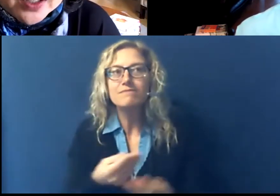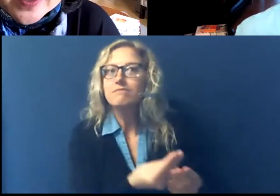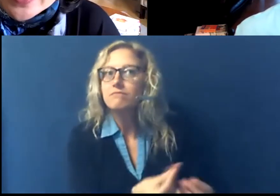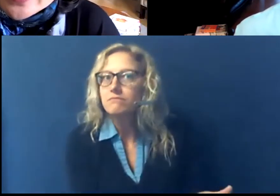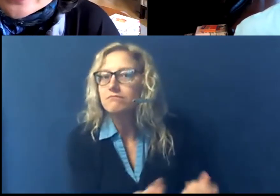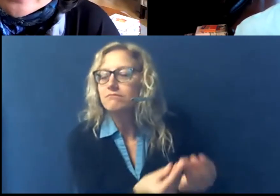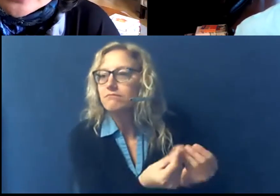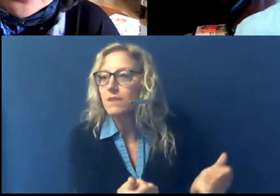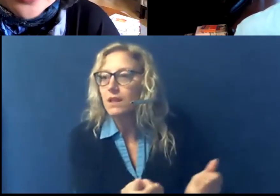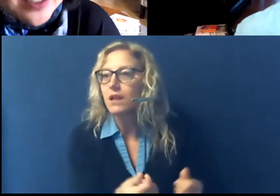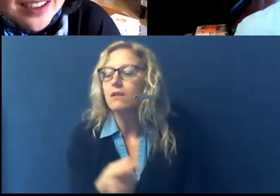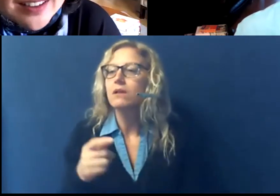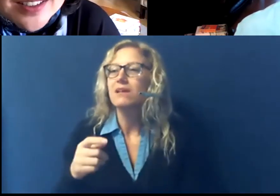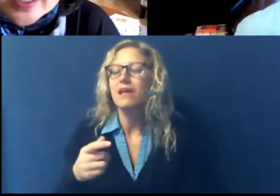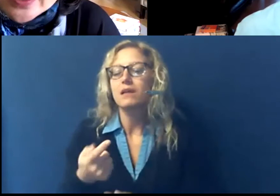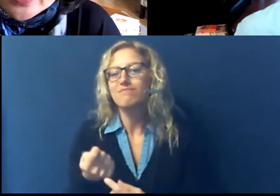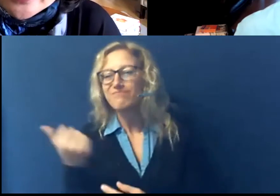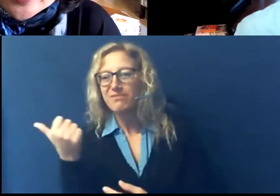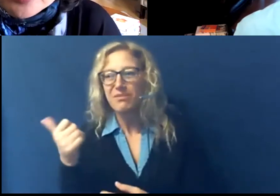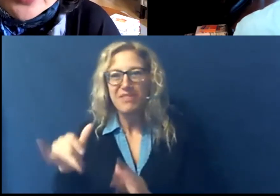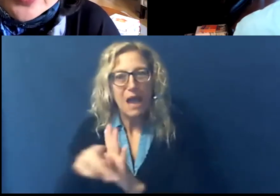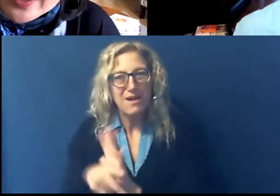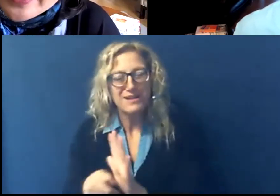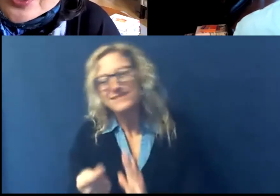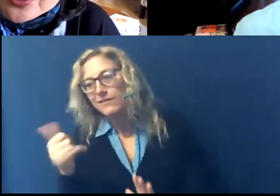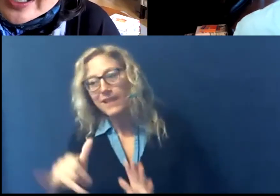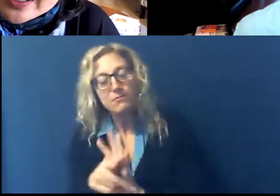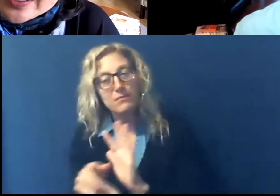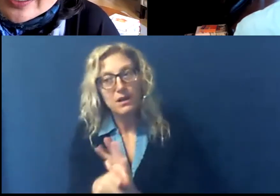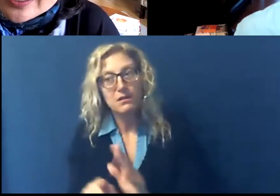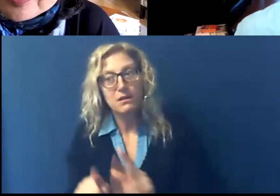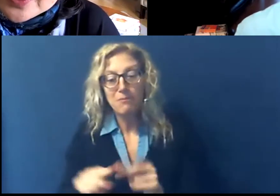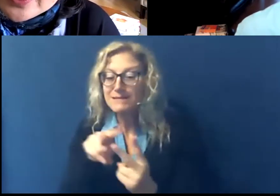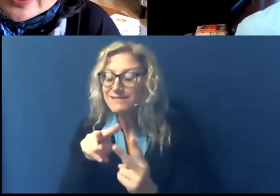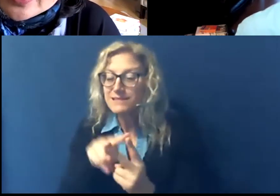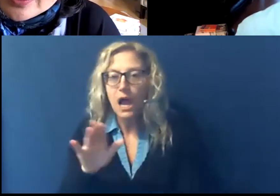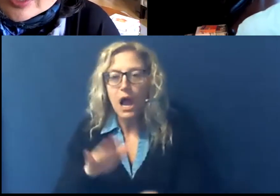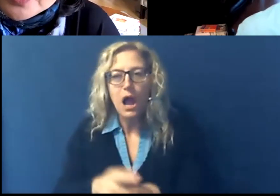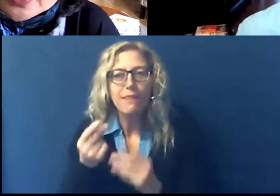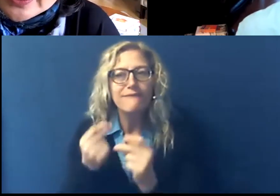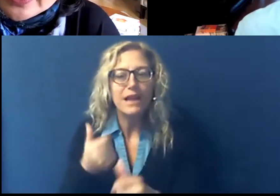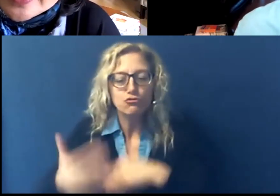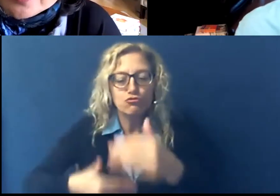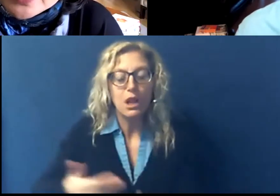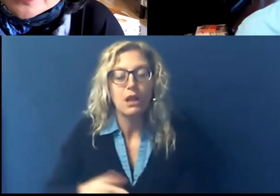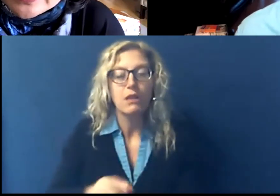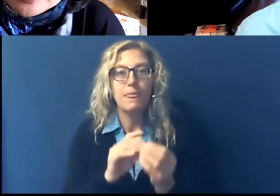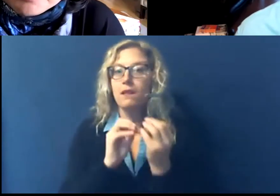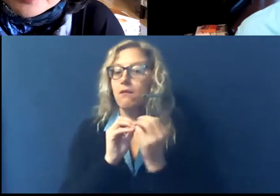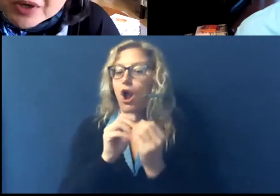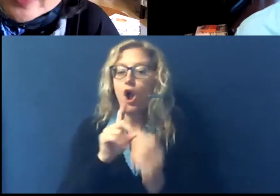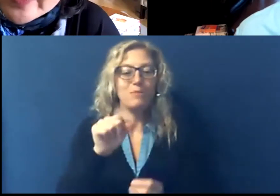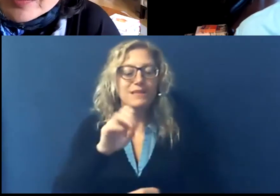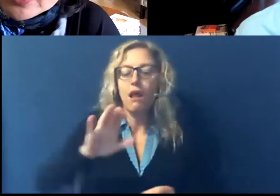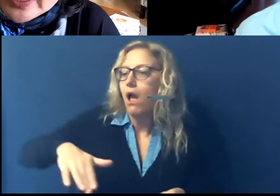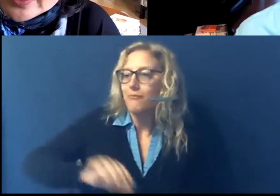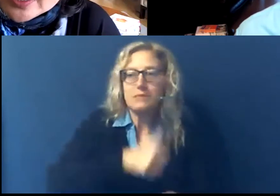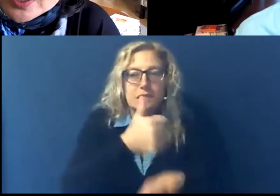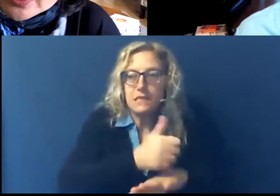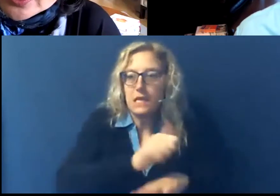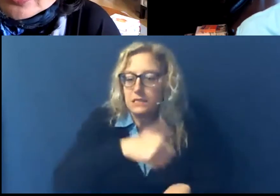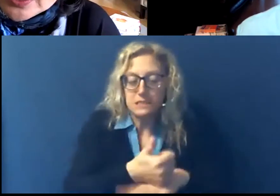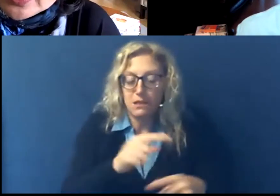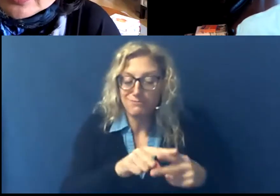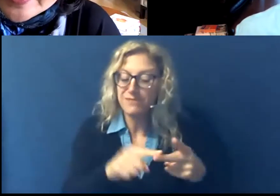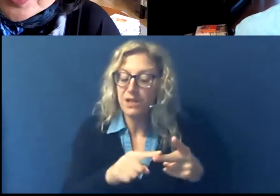rescinding the policies. The trick is they're both on a fast track. The argument date hasn't been set yet, but both of them are likely